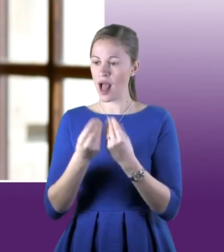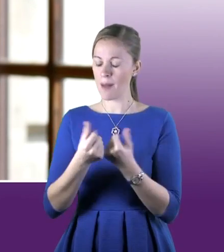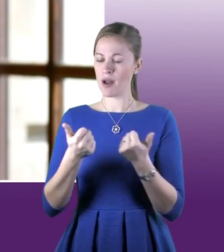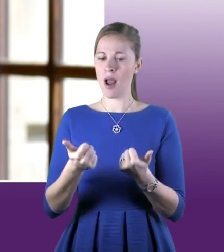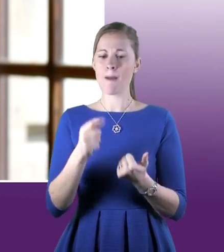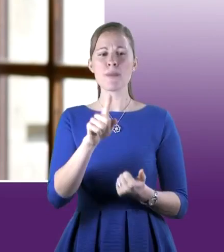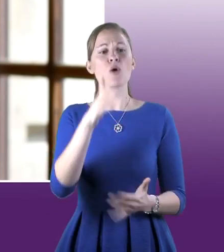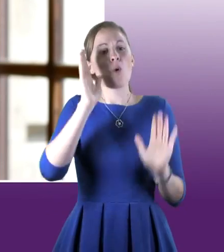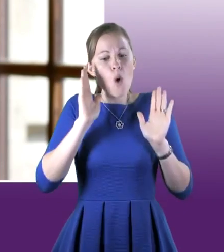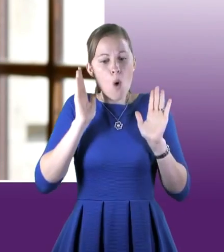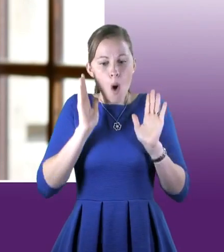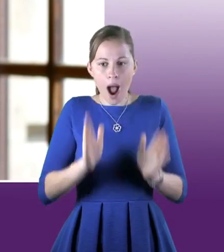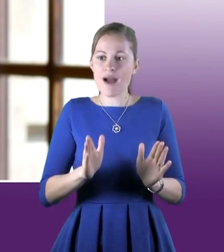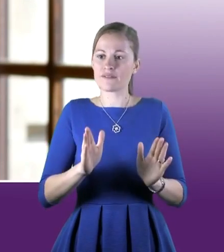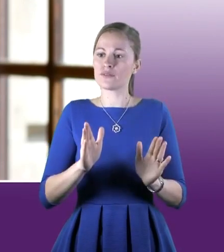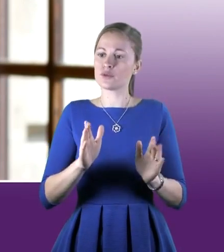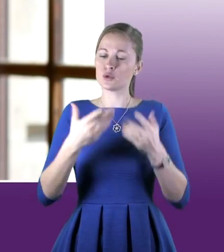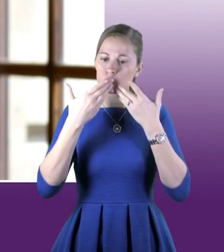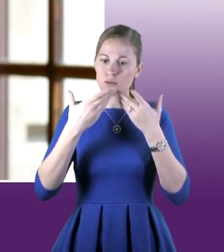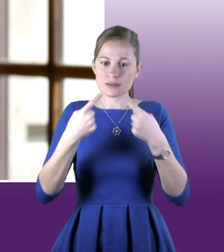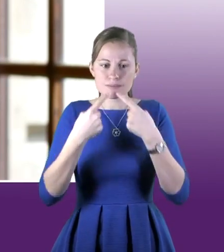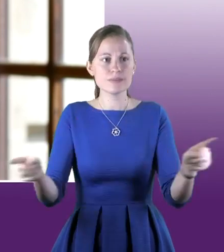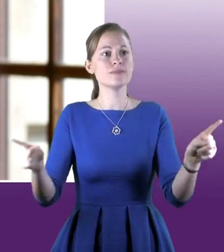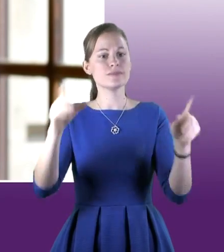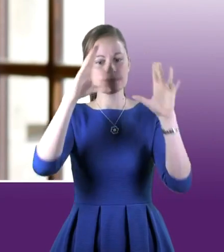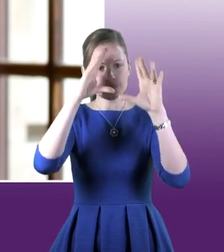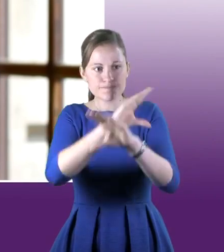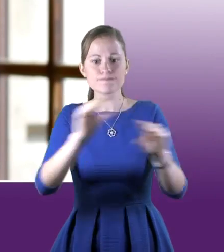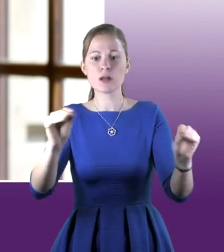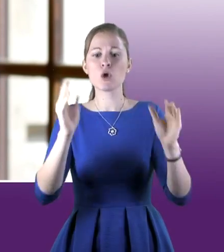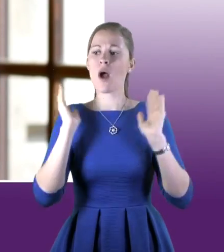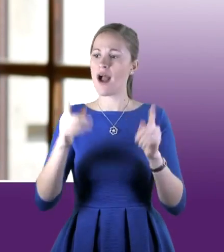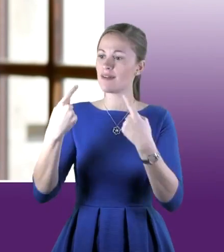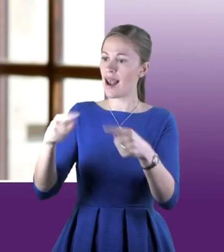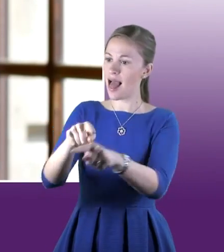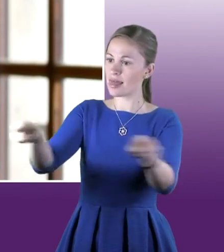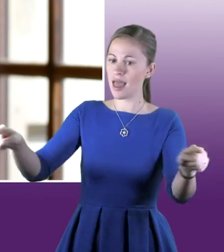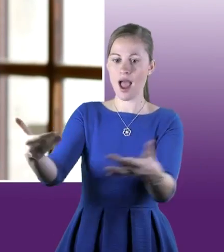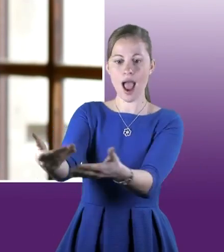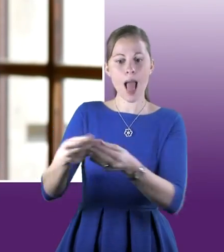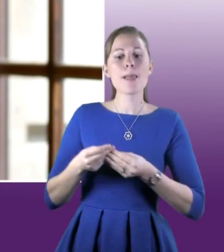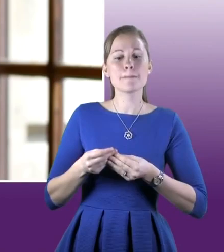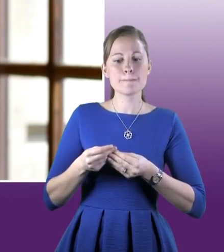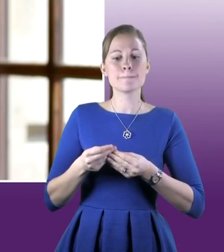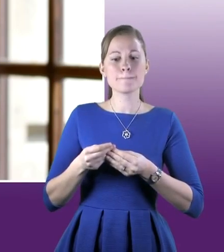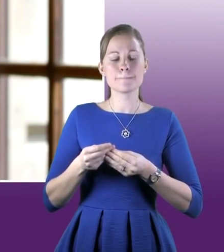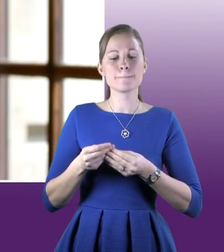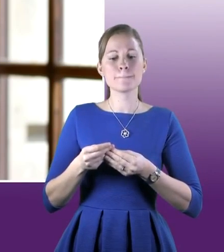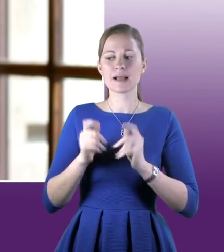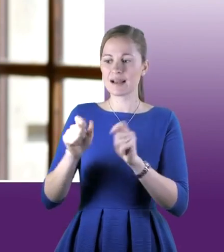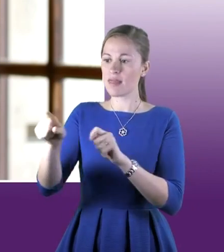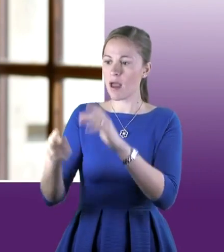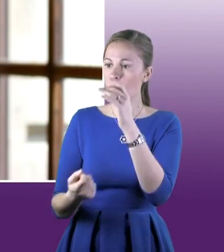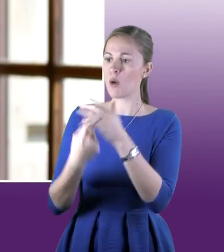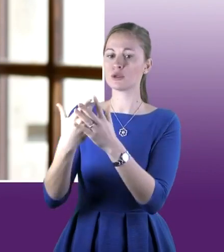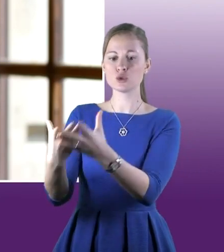yourself. You have to speak up. You have to give the people who can help you a chance to help